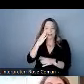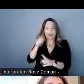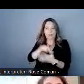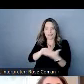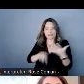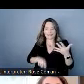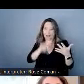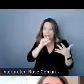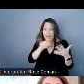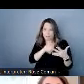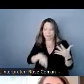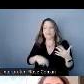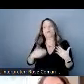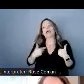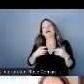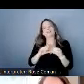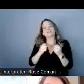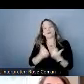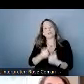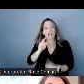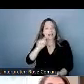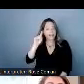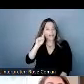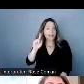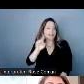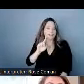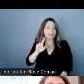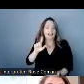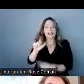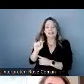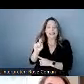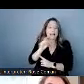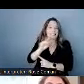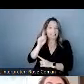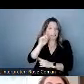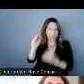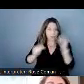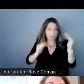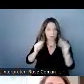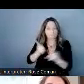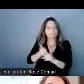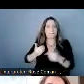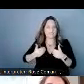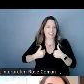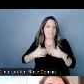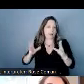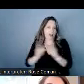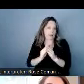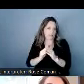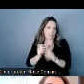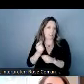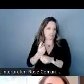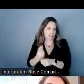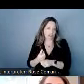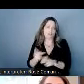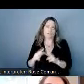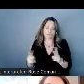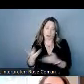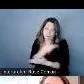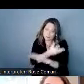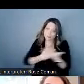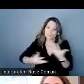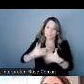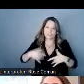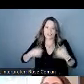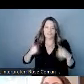we have the association of late deafened adults who has a conference every year um very social event and and it's very